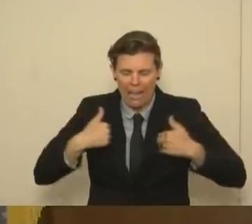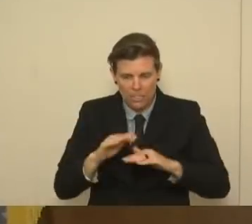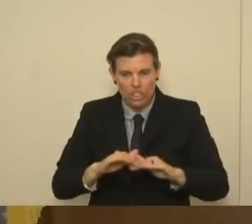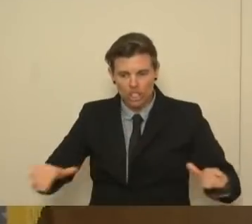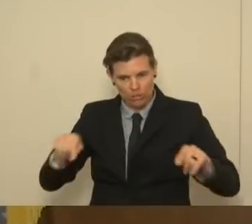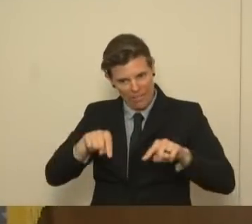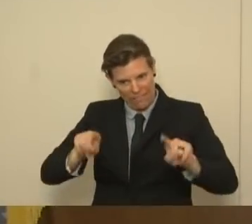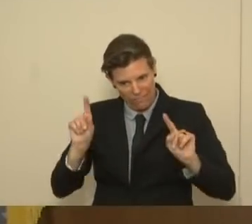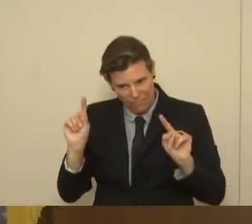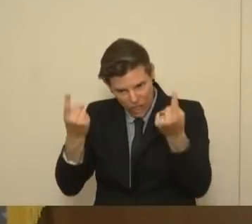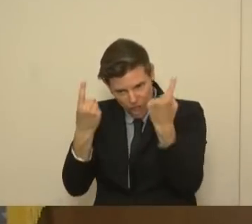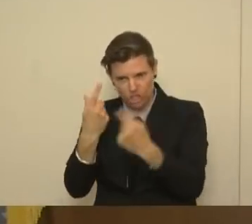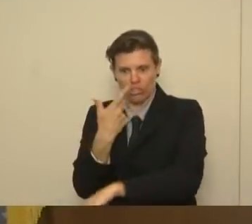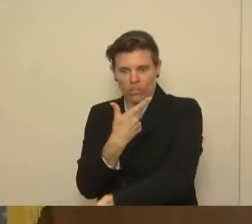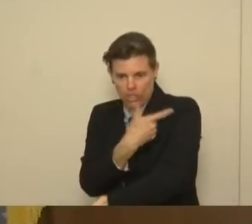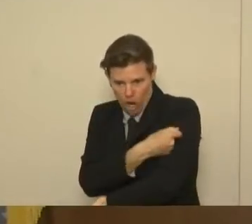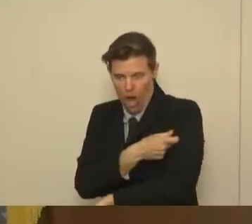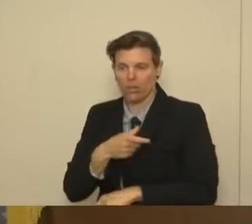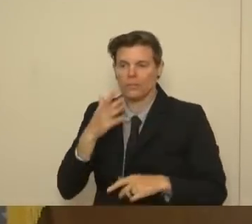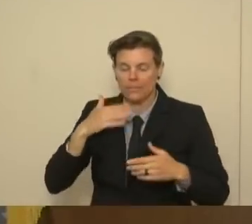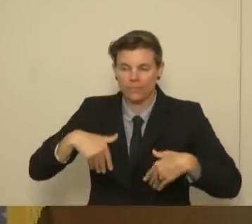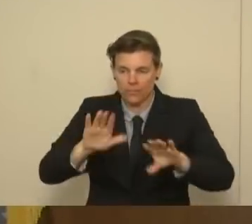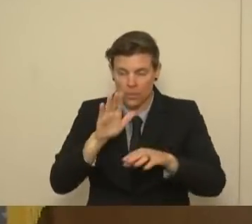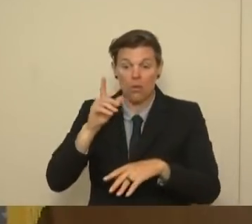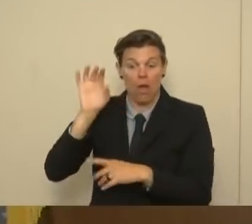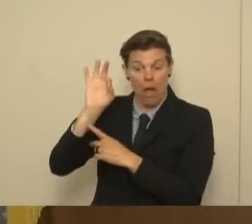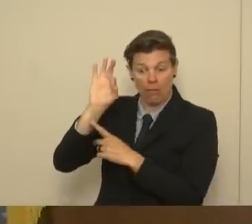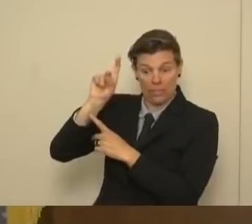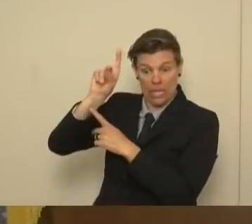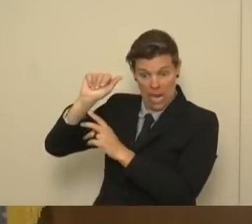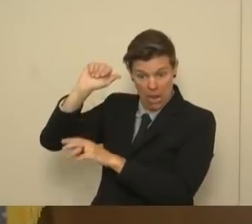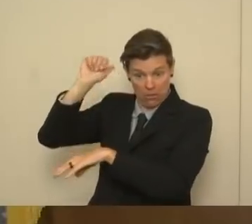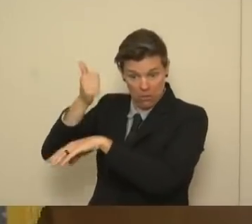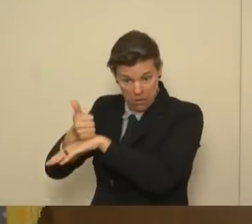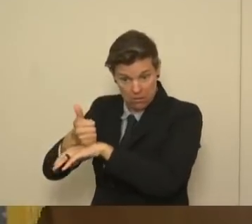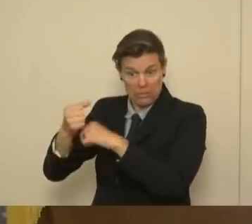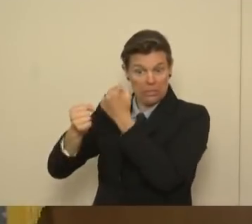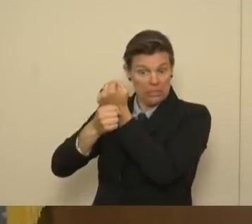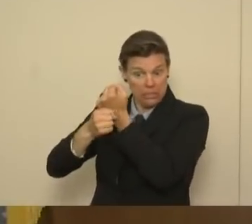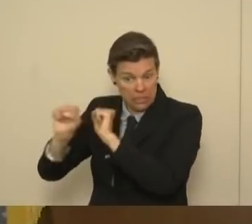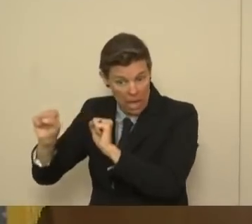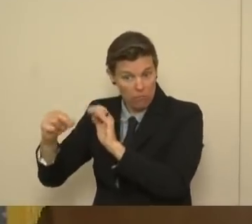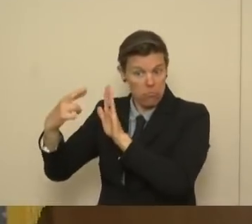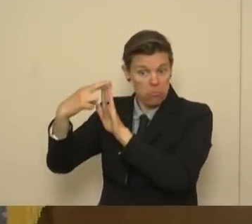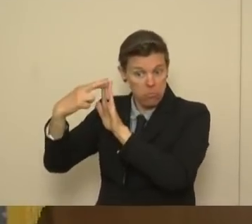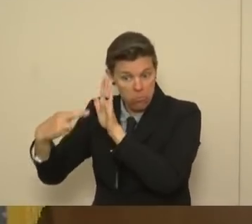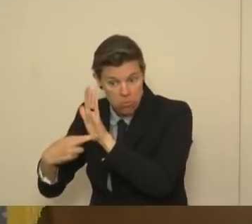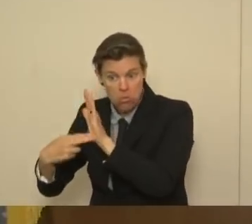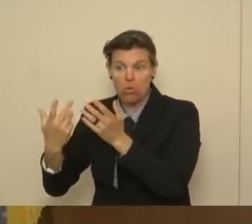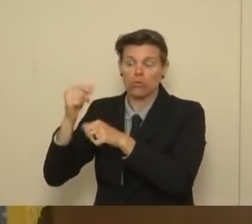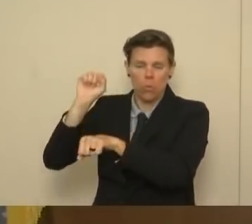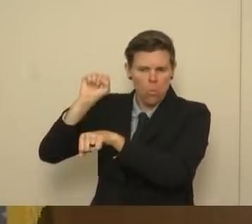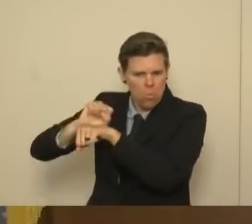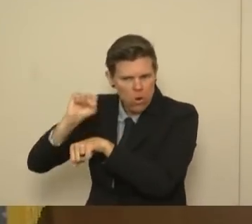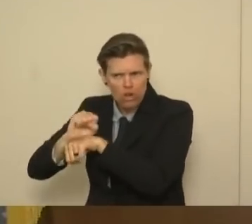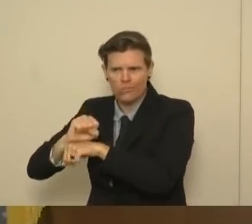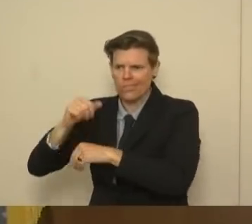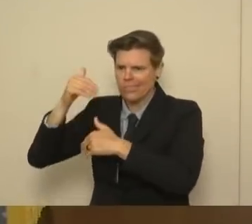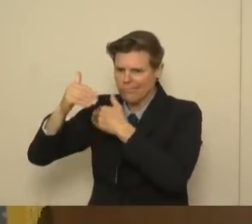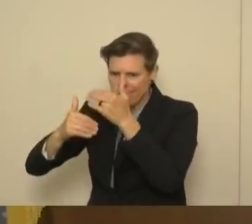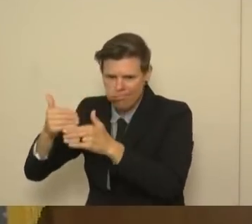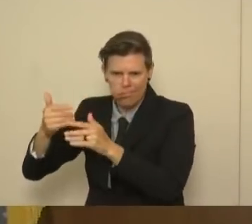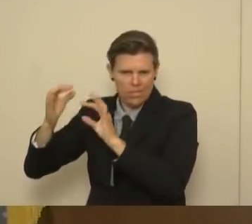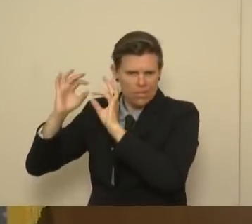FDA, safeguards, and I do think Operation Warp Speed, I have confidence, because Dr. Fauci says I should